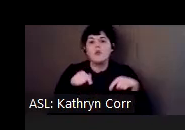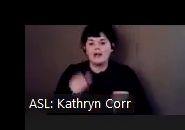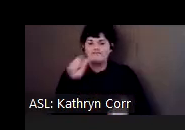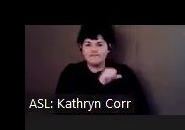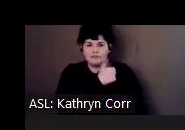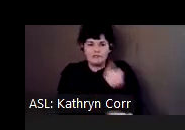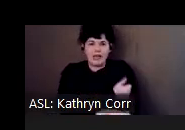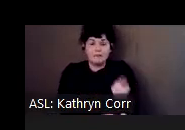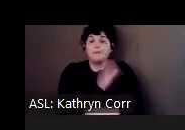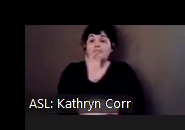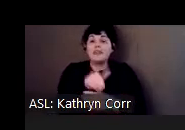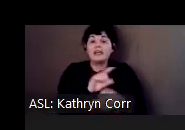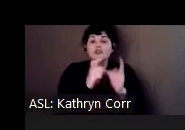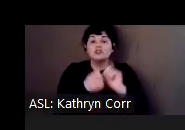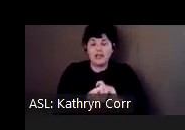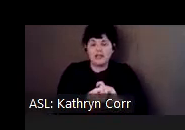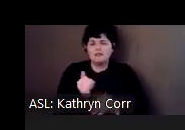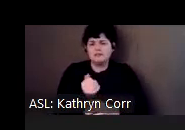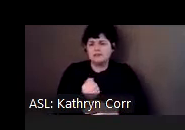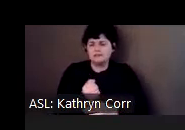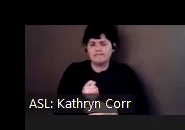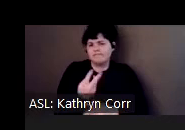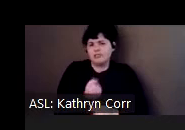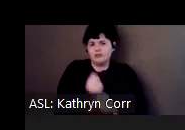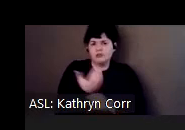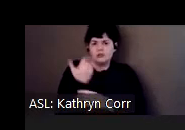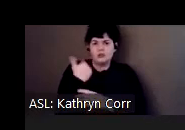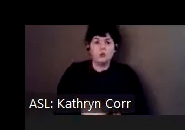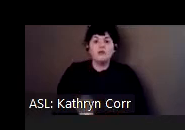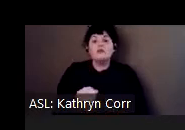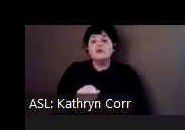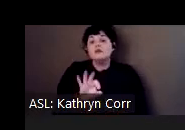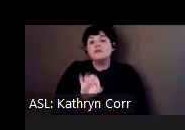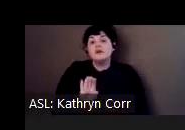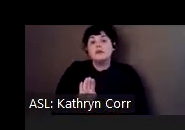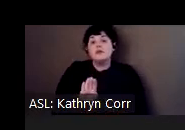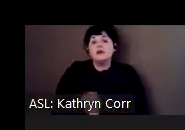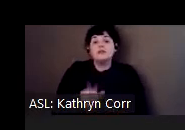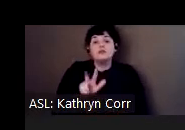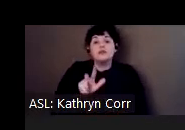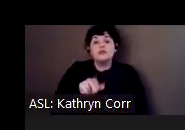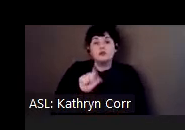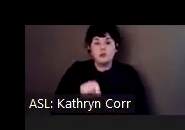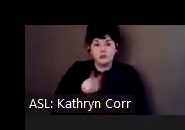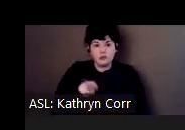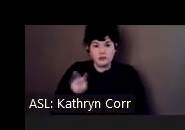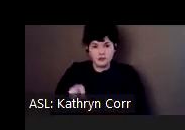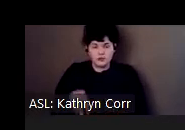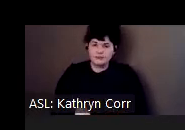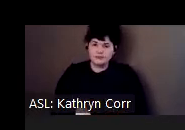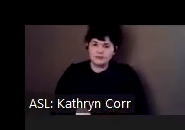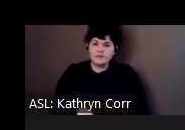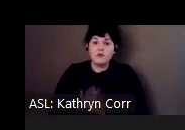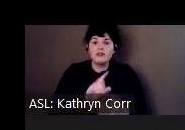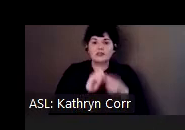year ago. Took effect on February 23rd, 2022. And with this change, a person who has only